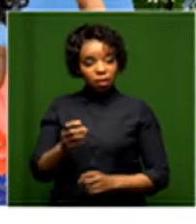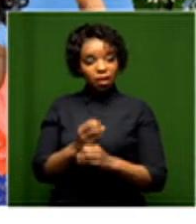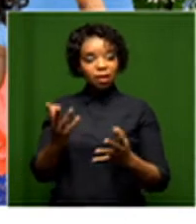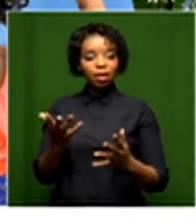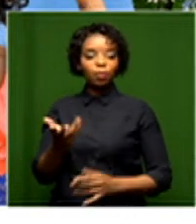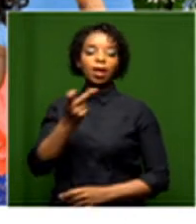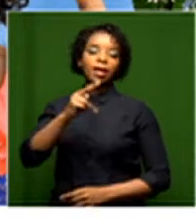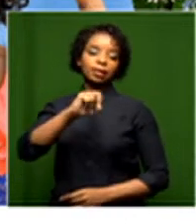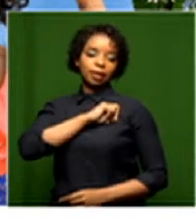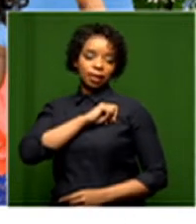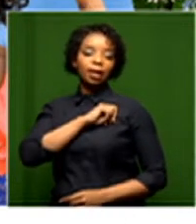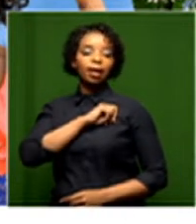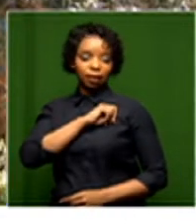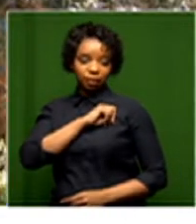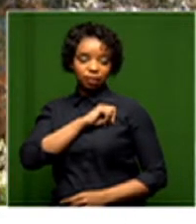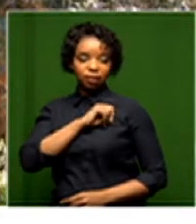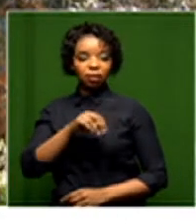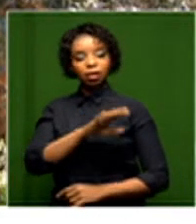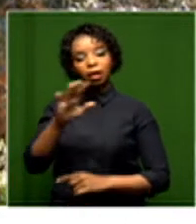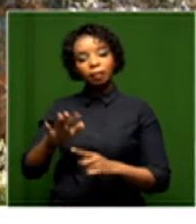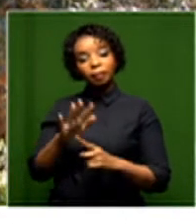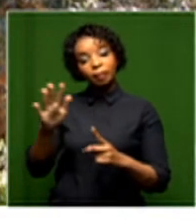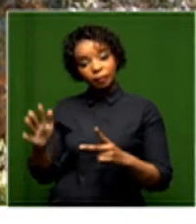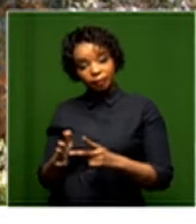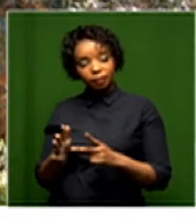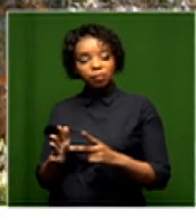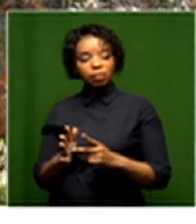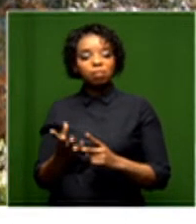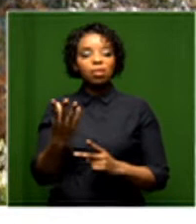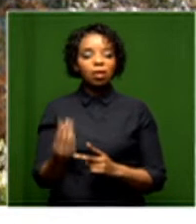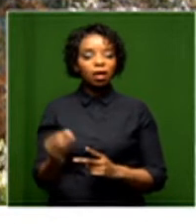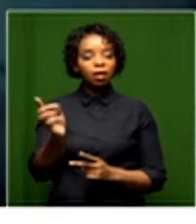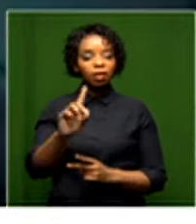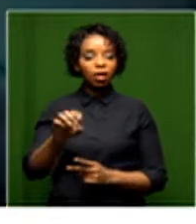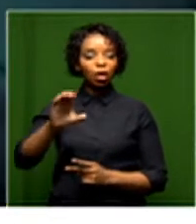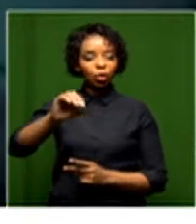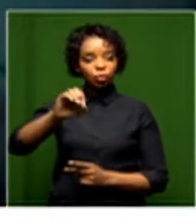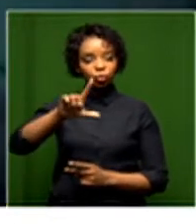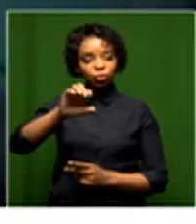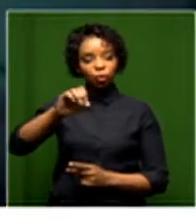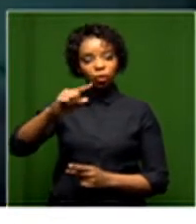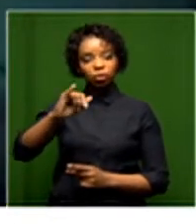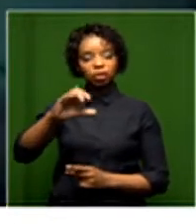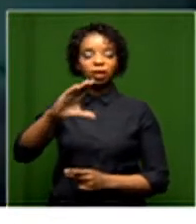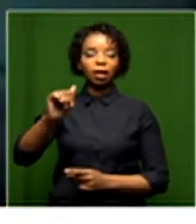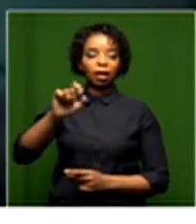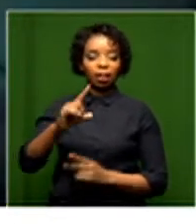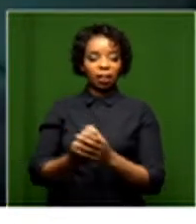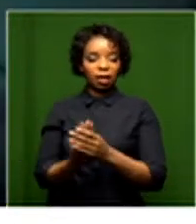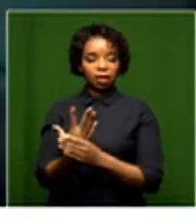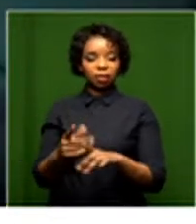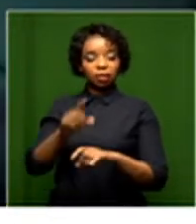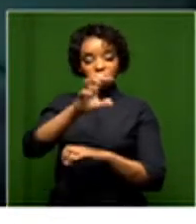to SANBI in the Zoological Gardens. So we've got a number of gardens. In each province, except